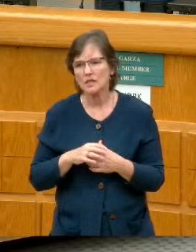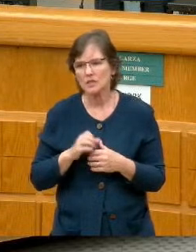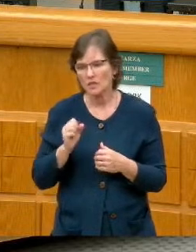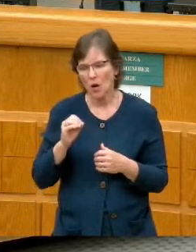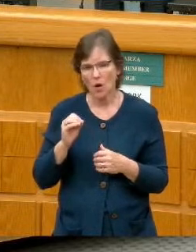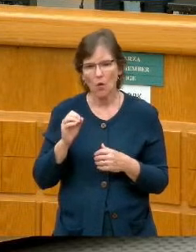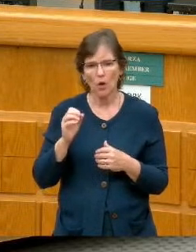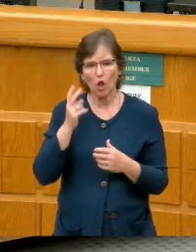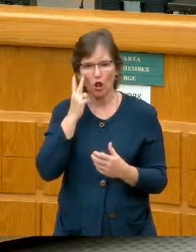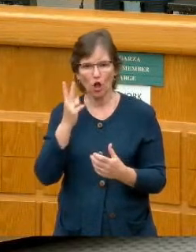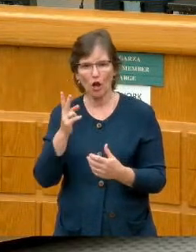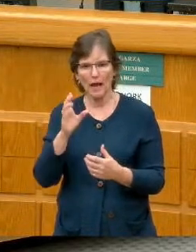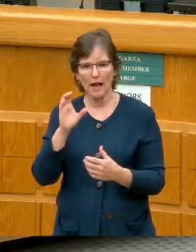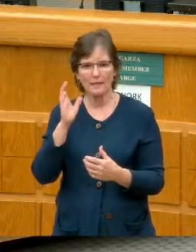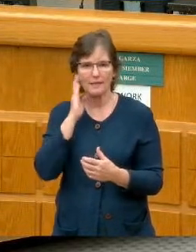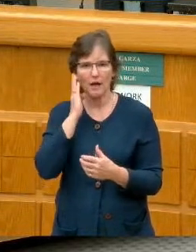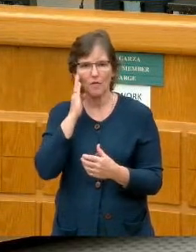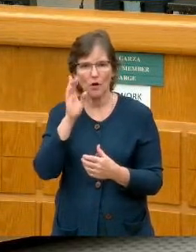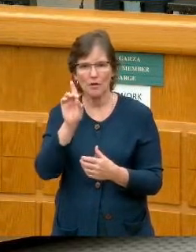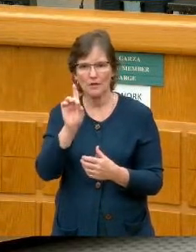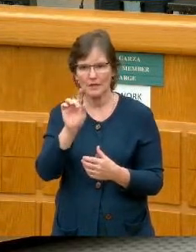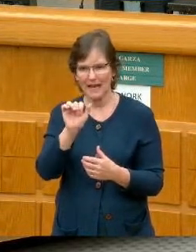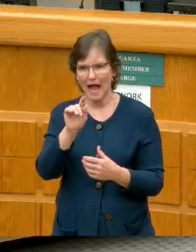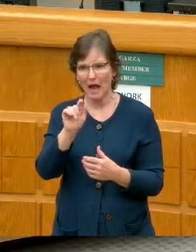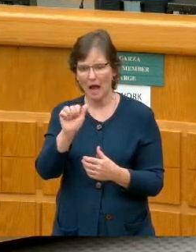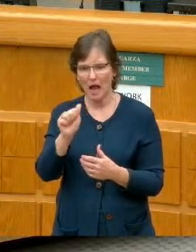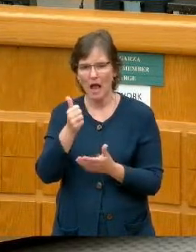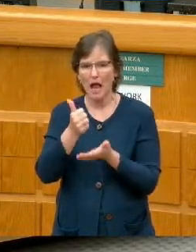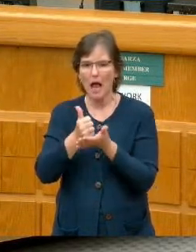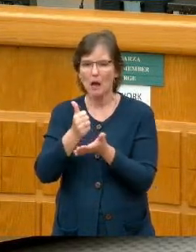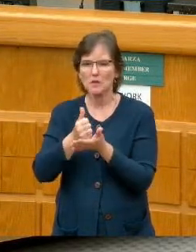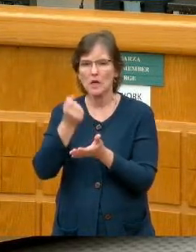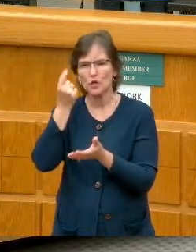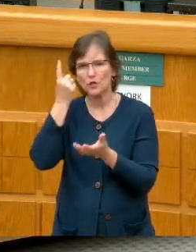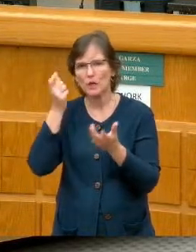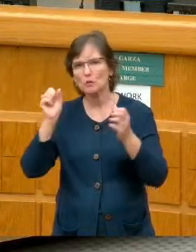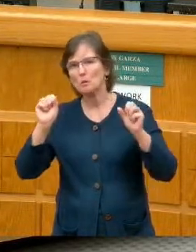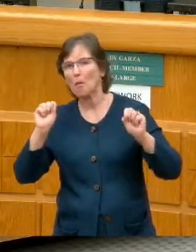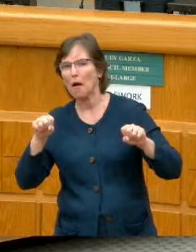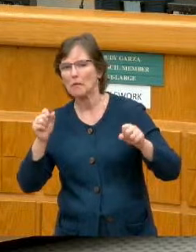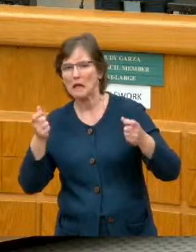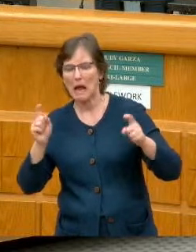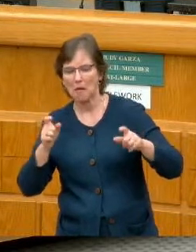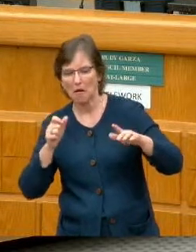hospitalizations 3 weeks from now, and fatalities maybe a month from now.